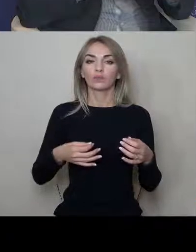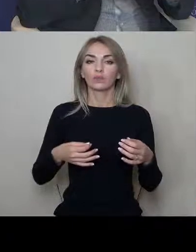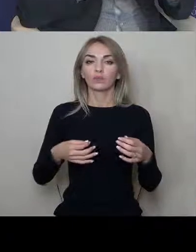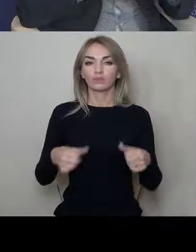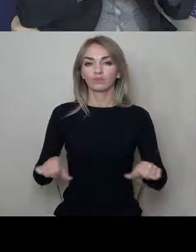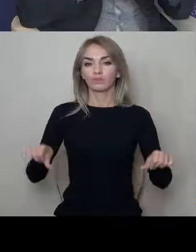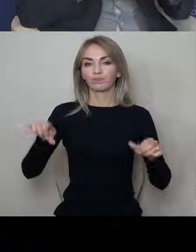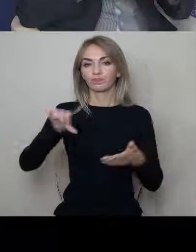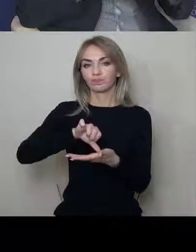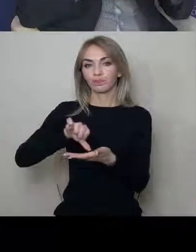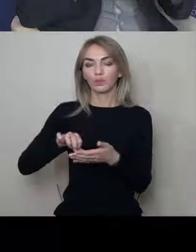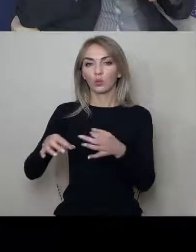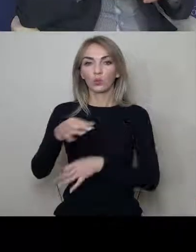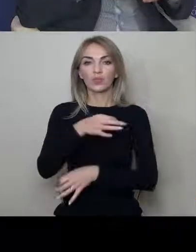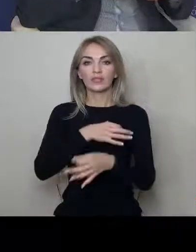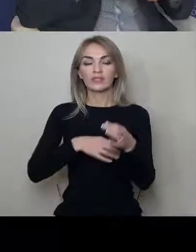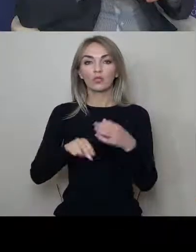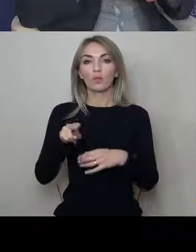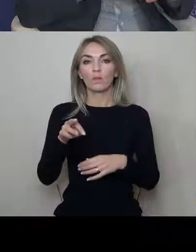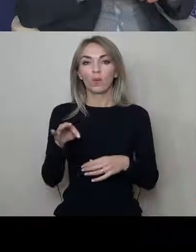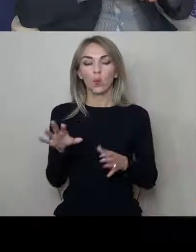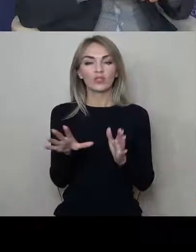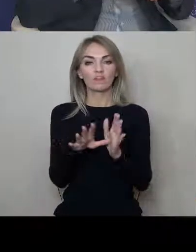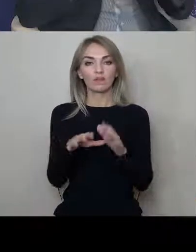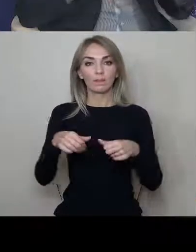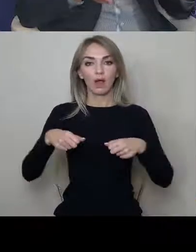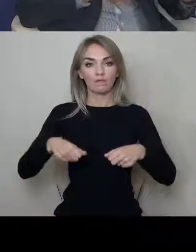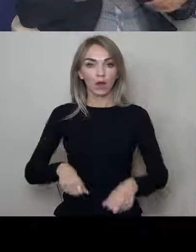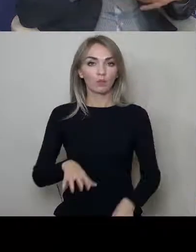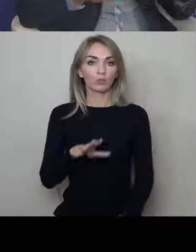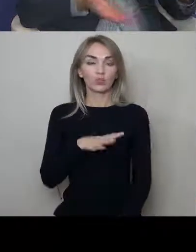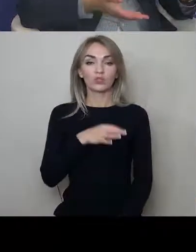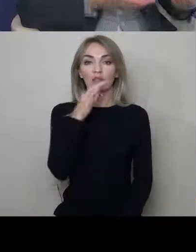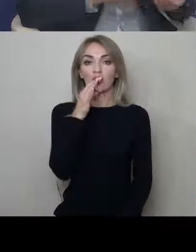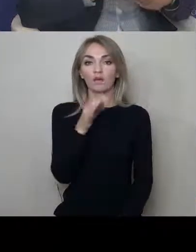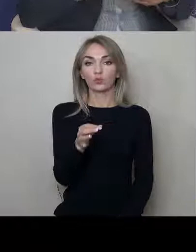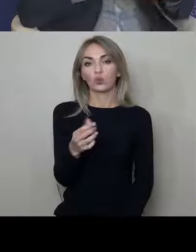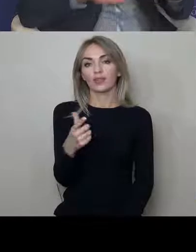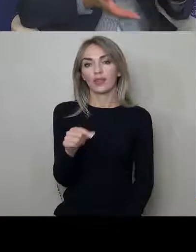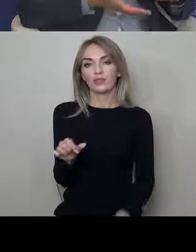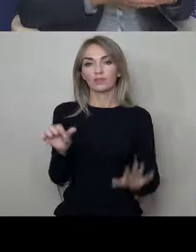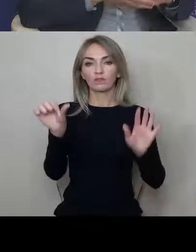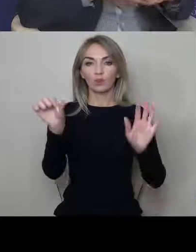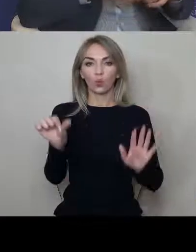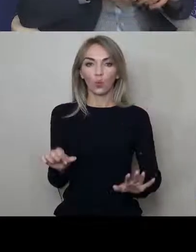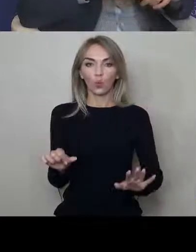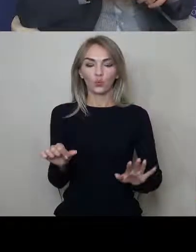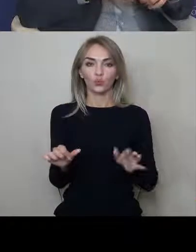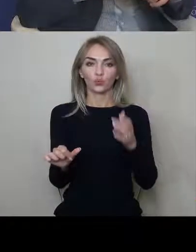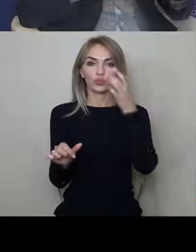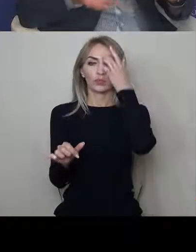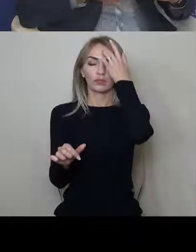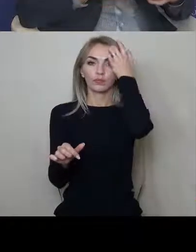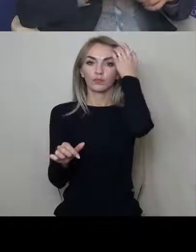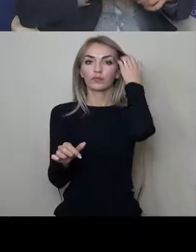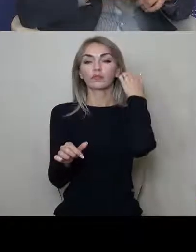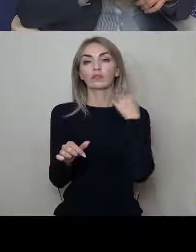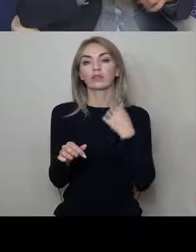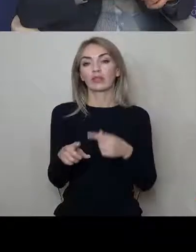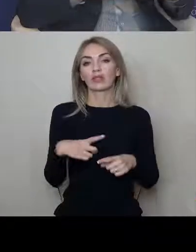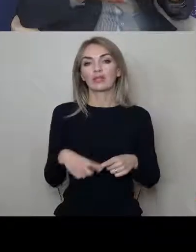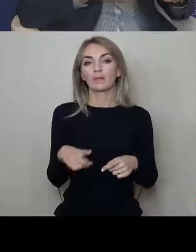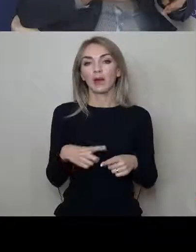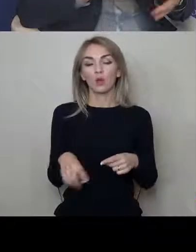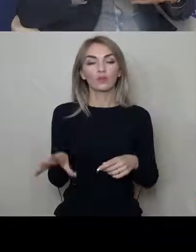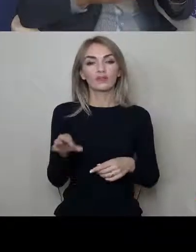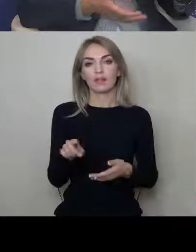May, we had a roundtable on digital rights, and it was said then that they need roughly 6 months